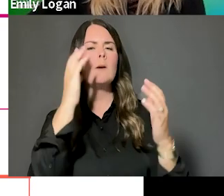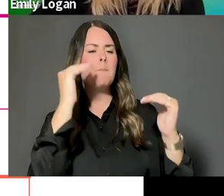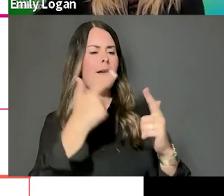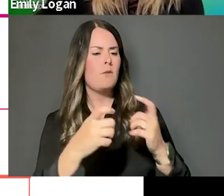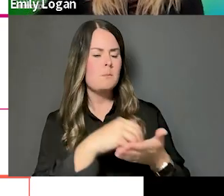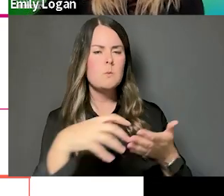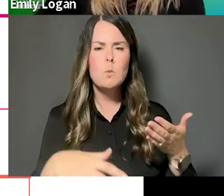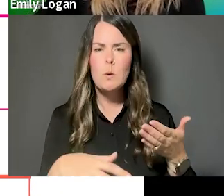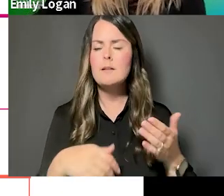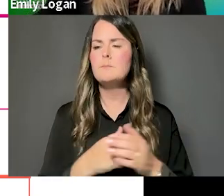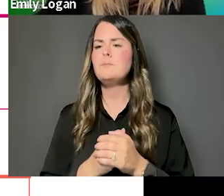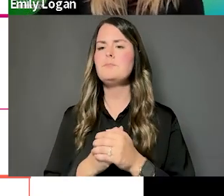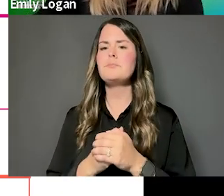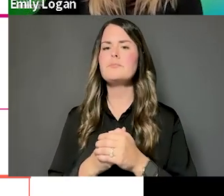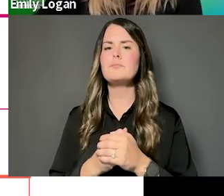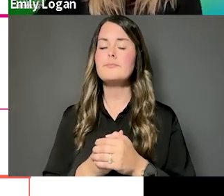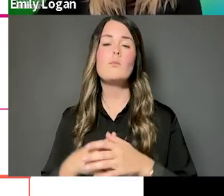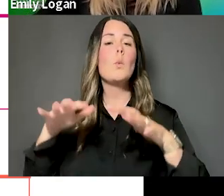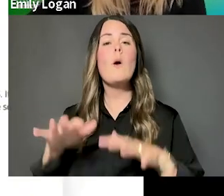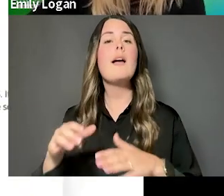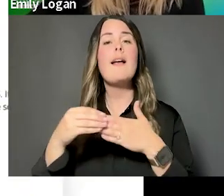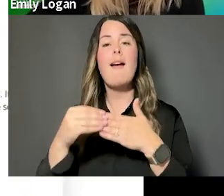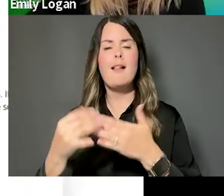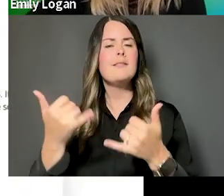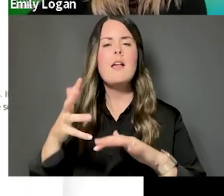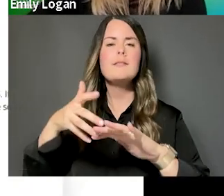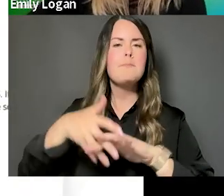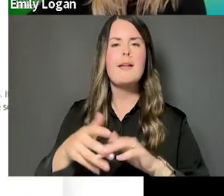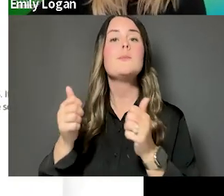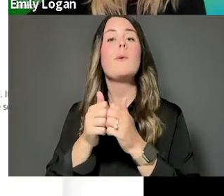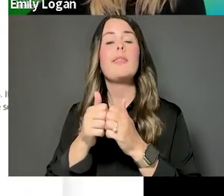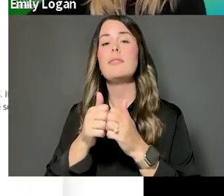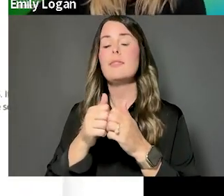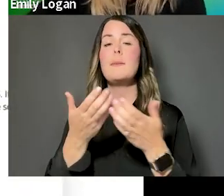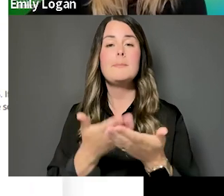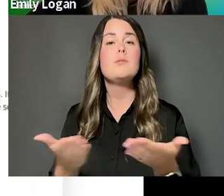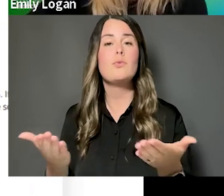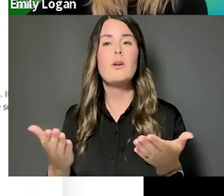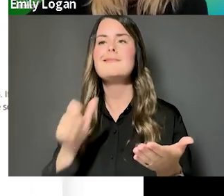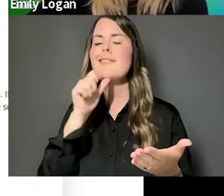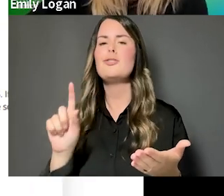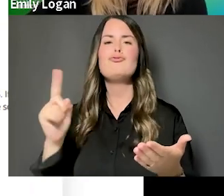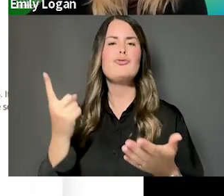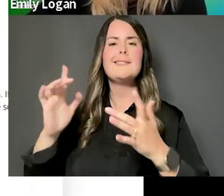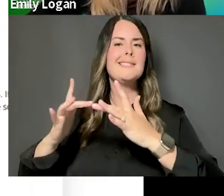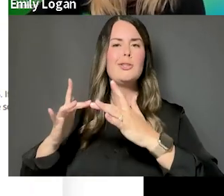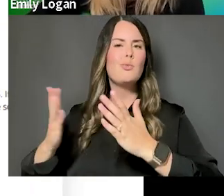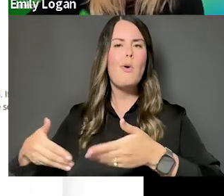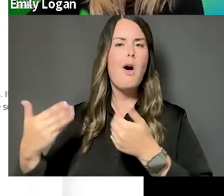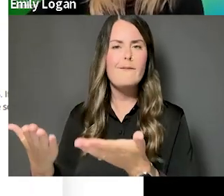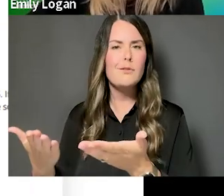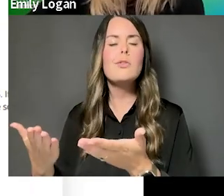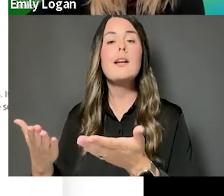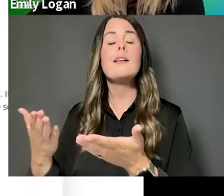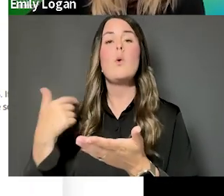lesson, section, unit, and course level. The cool-down guidance is now embedded directly into materials, not just a